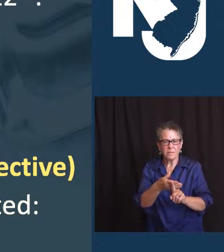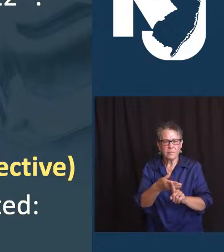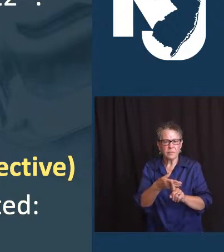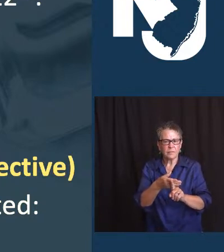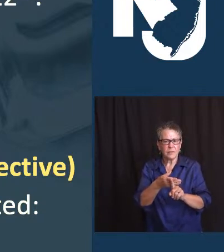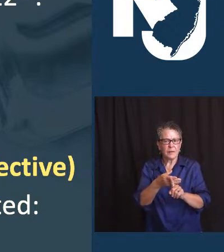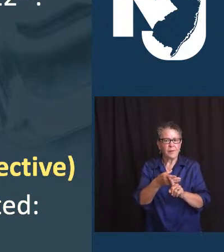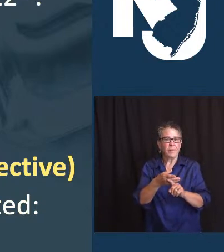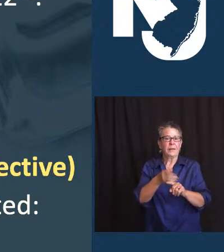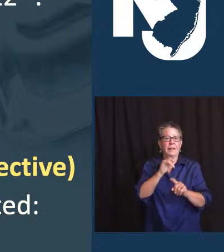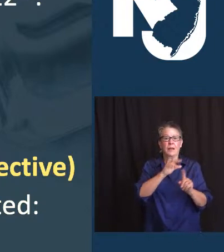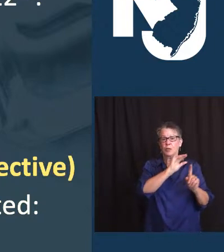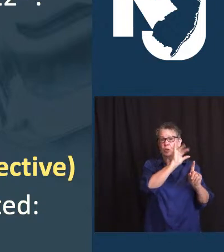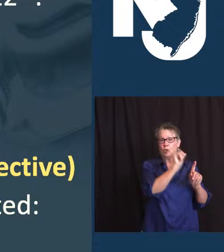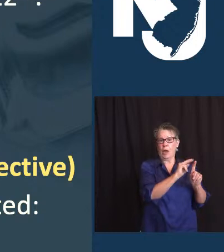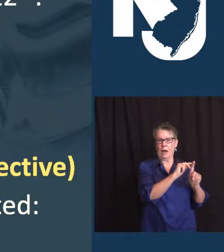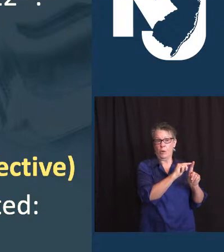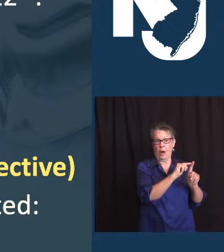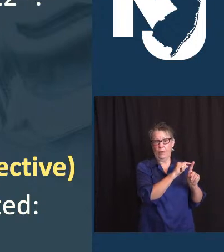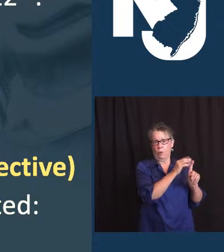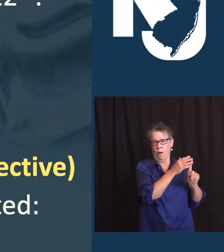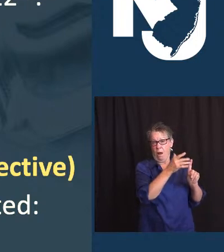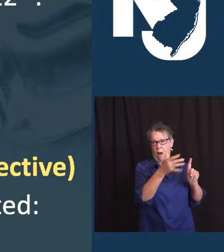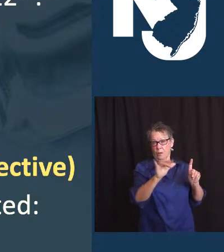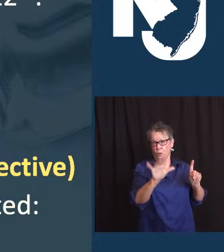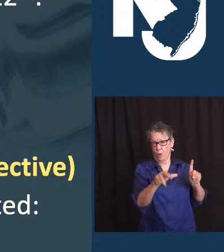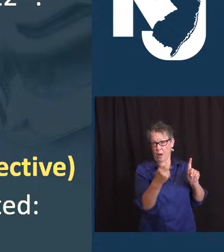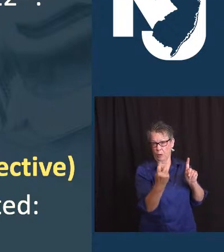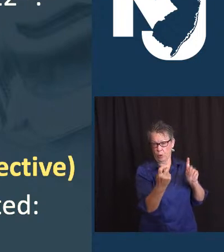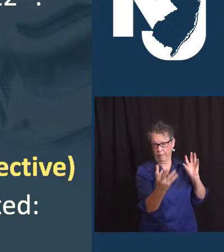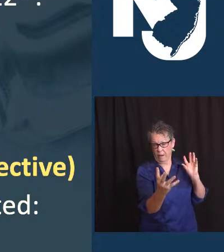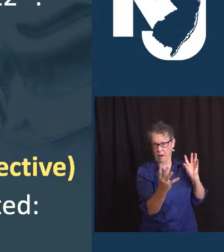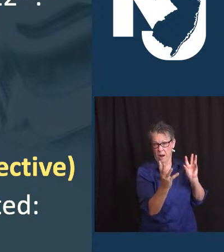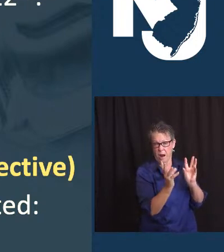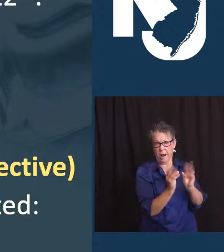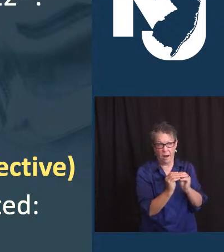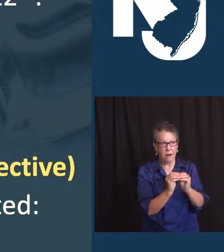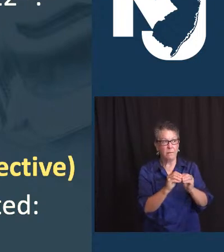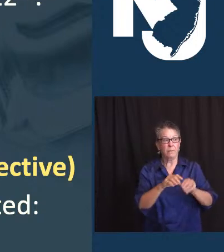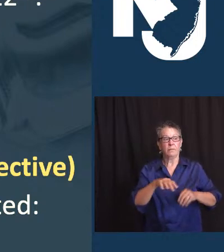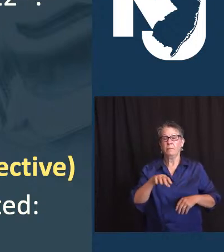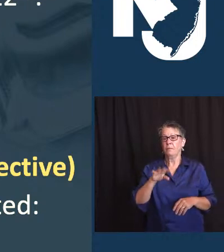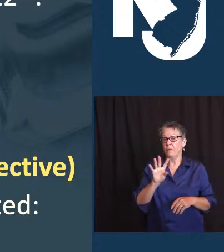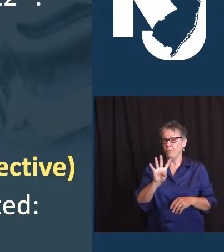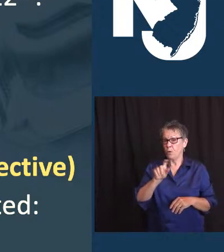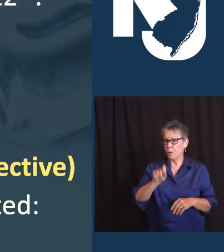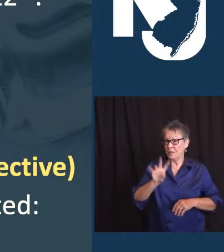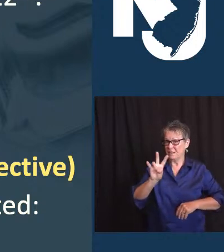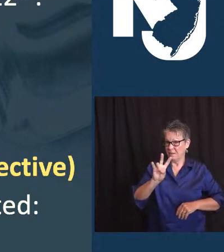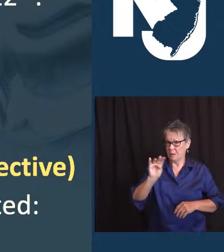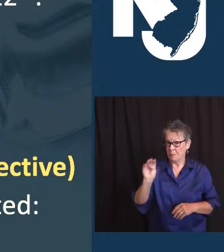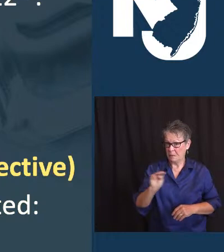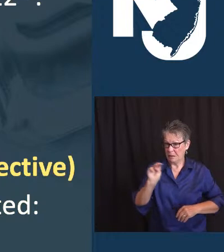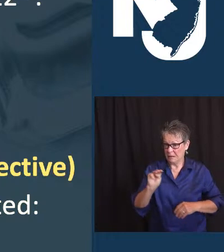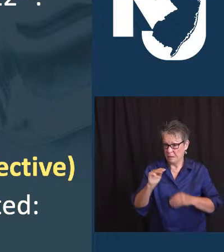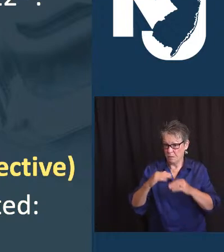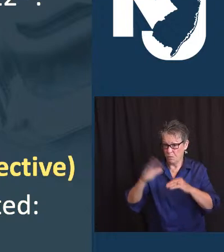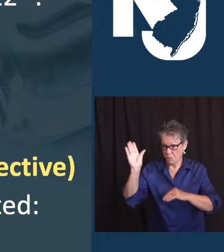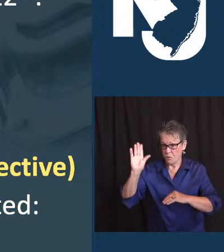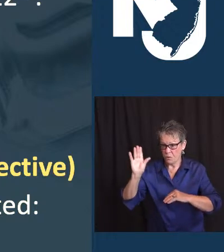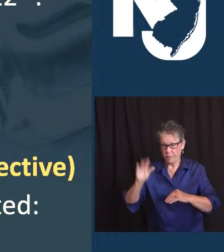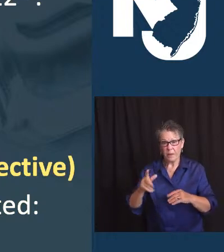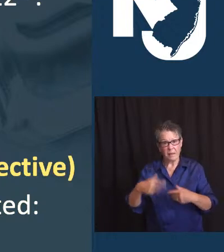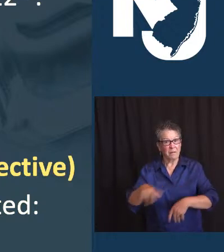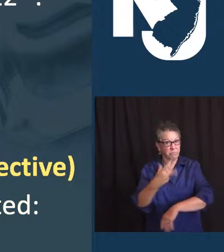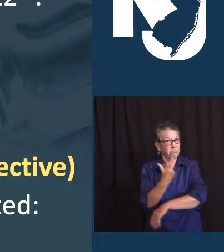12th. So first, in terms of vaccine efficacy, we continue to see that the vaccines are proving